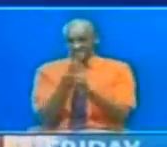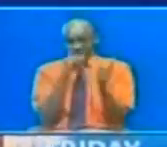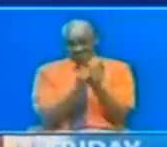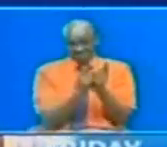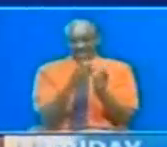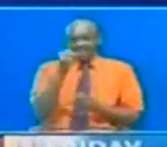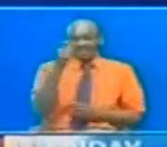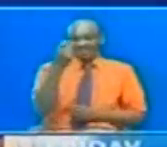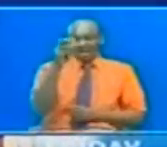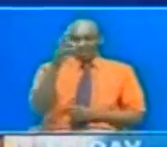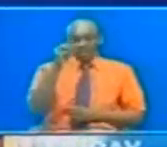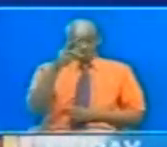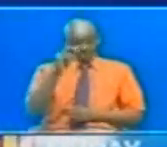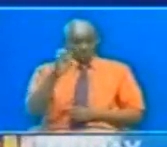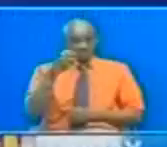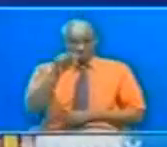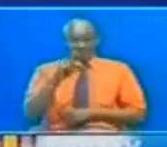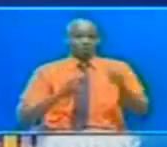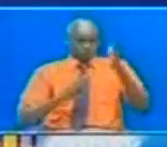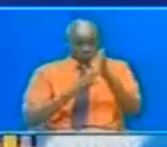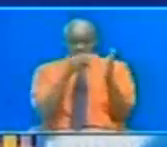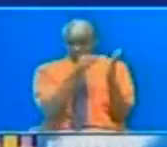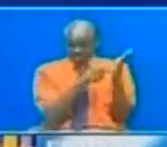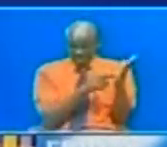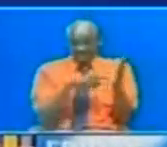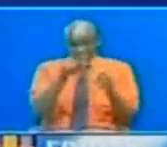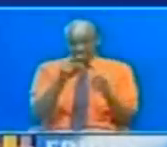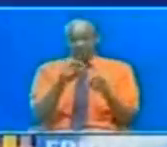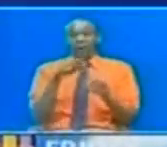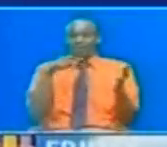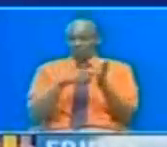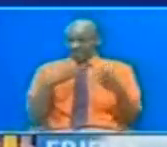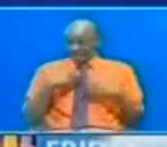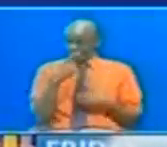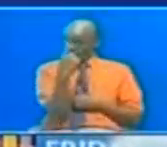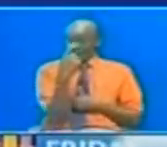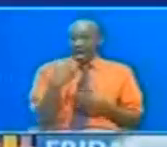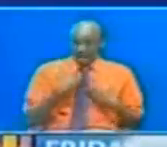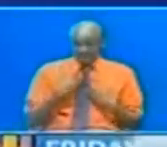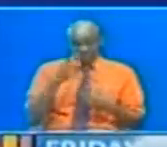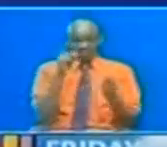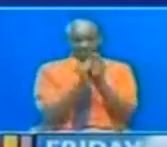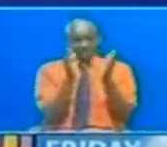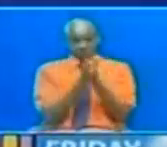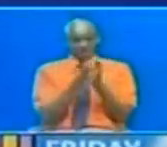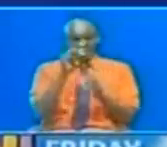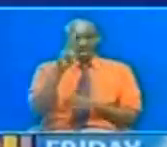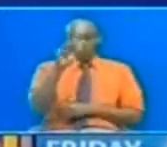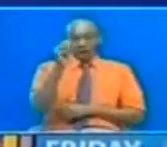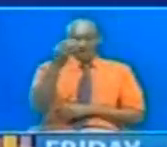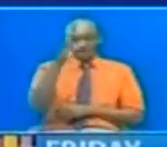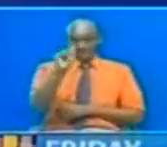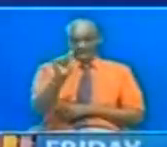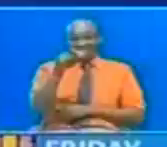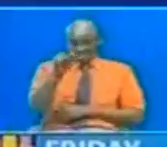Lions, who are on top of the Kenya Cup standing with a single bonus point advantage, will be all out against Mwamba RFC in one